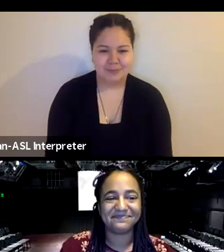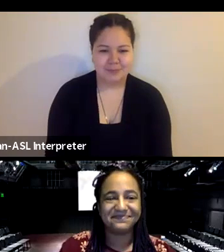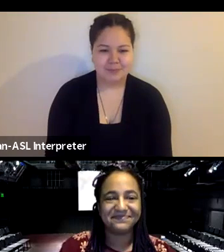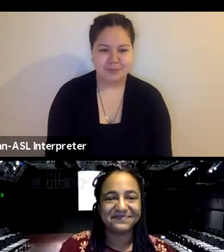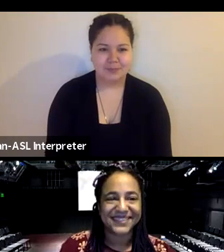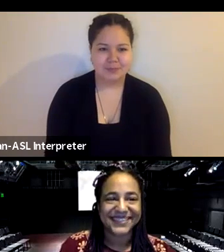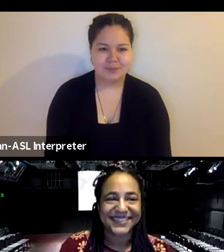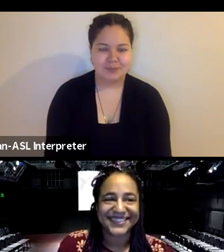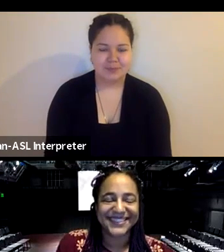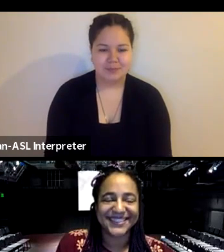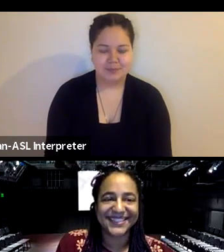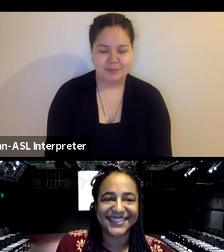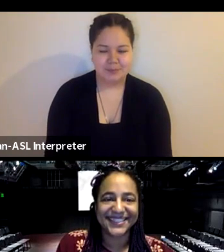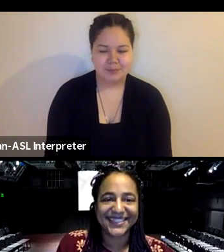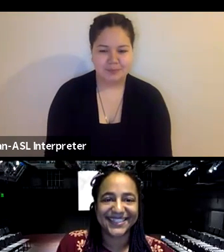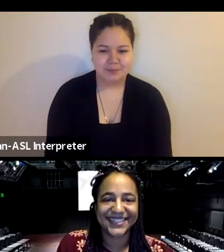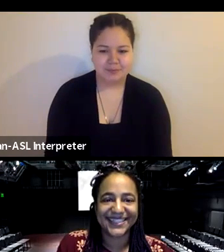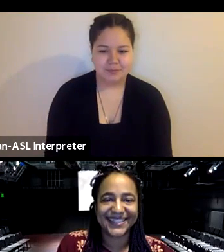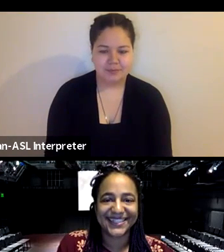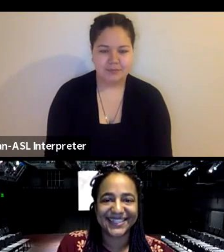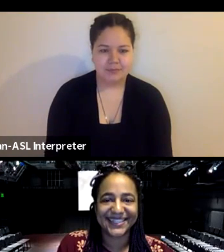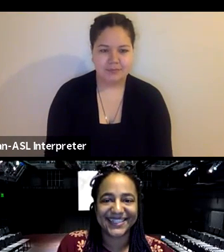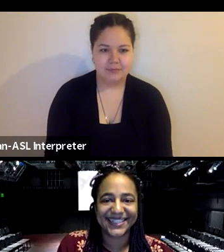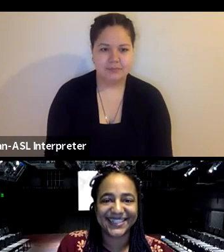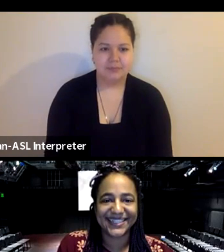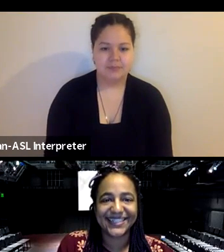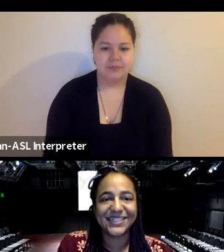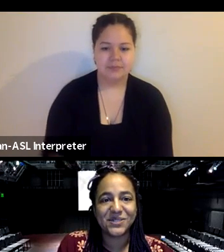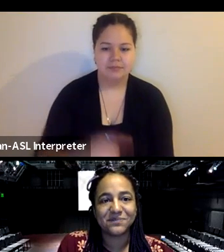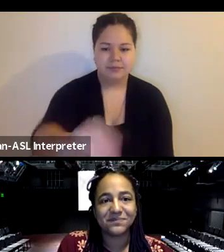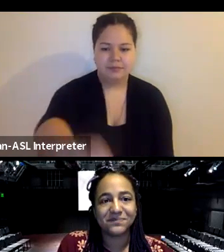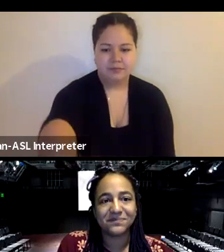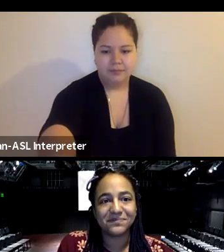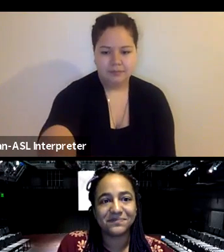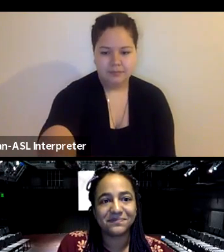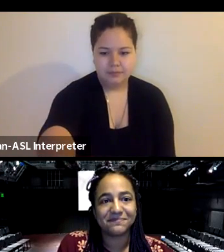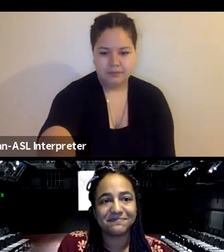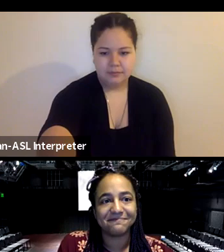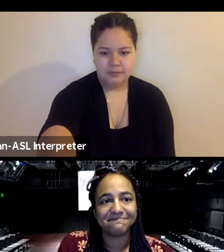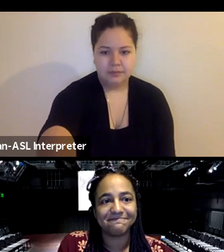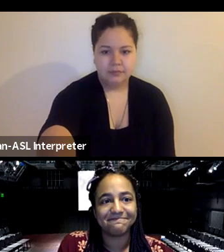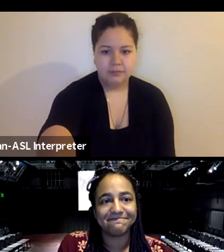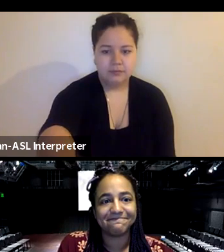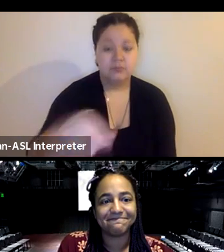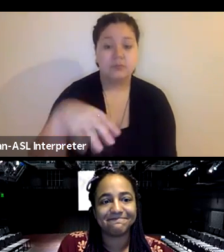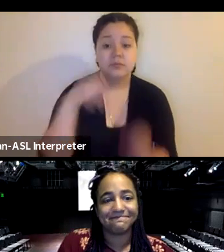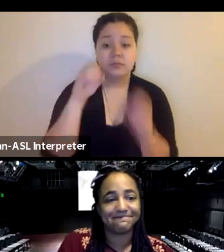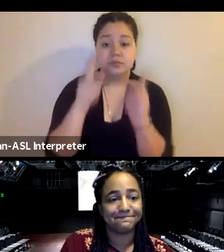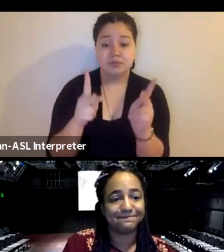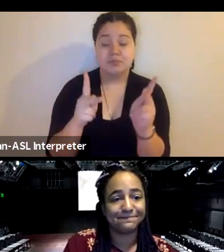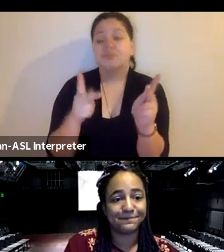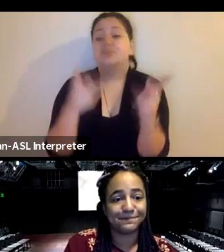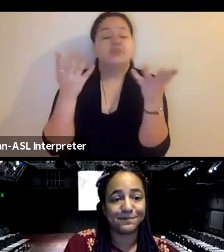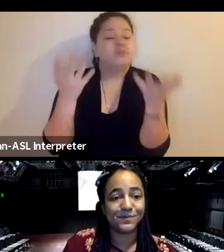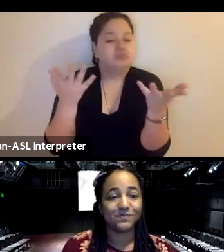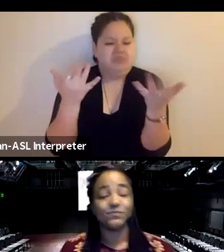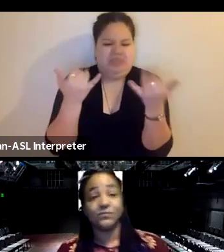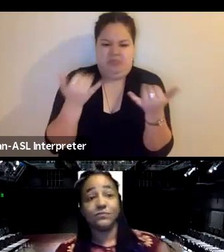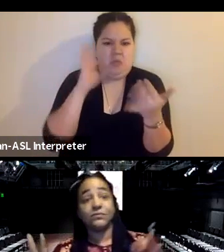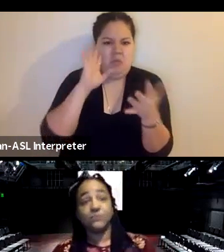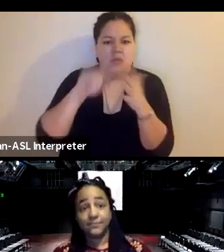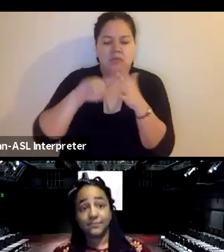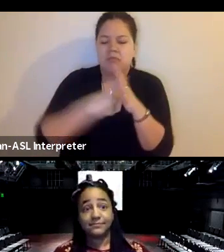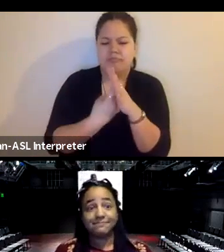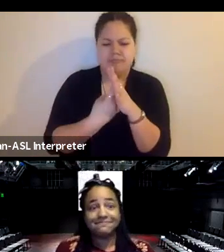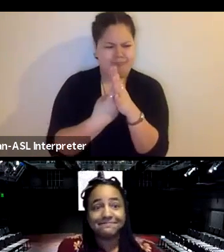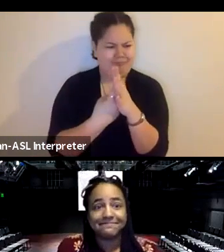All right, so with our conversation, the first thing that we're going to kick off with is, what is a land acknowledgement